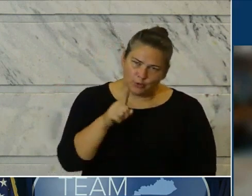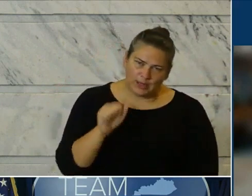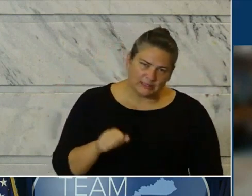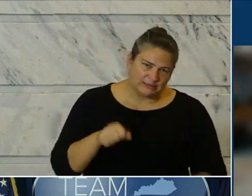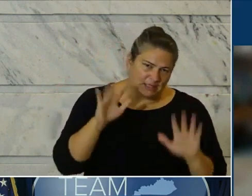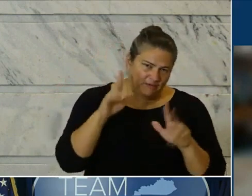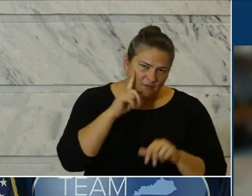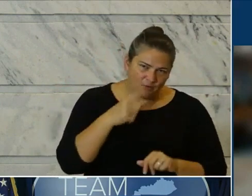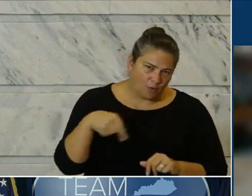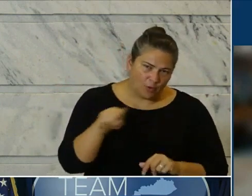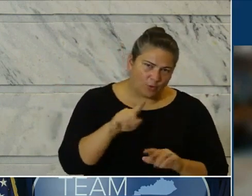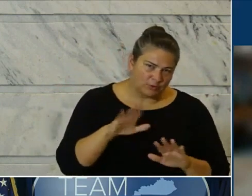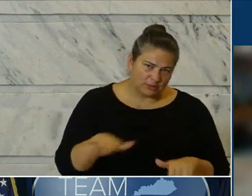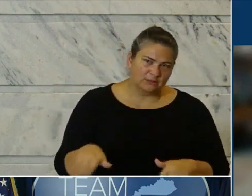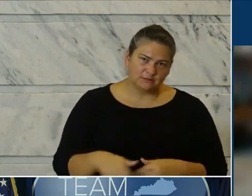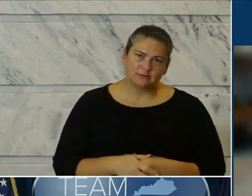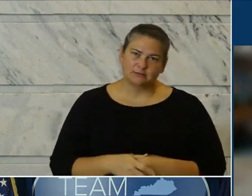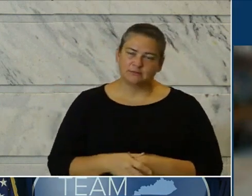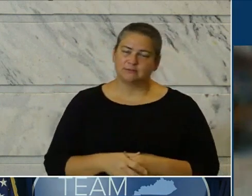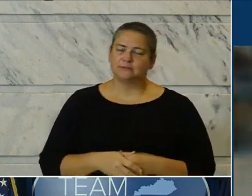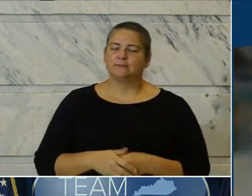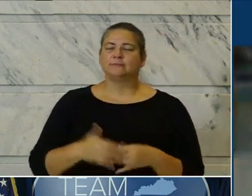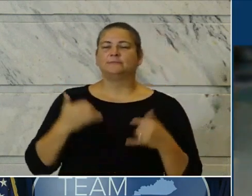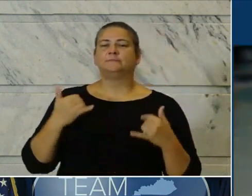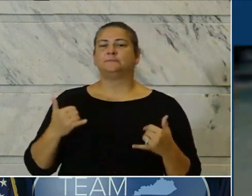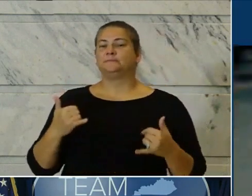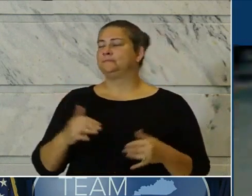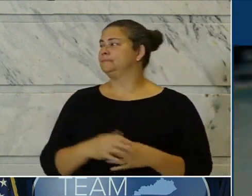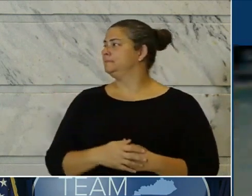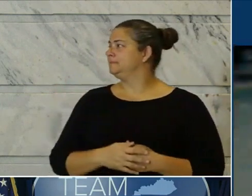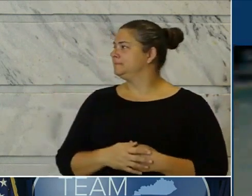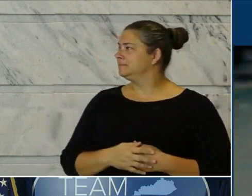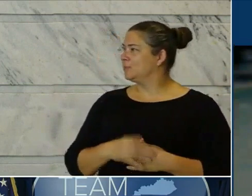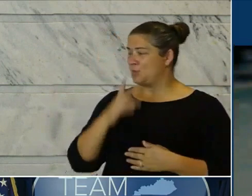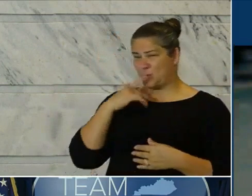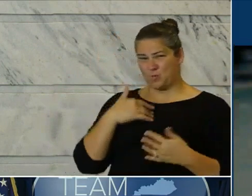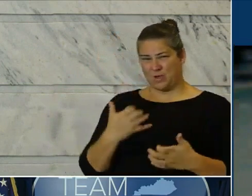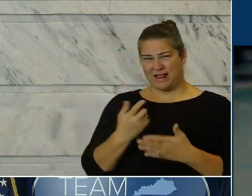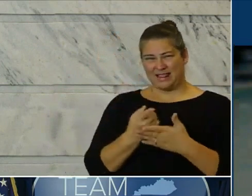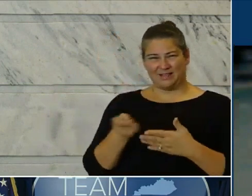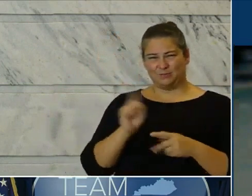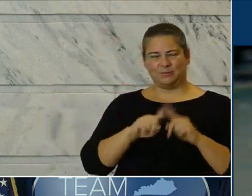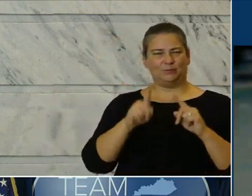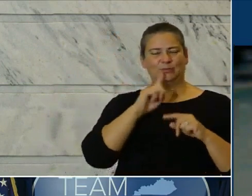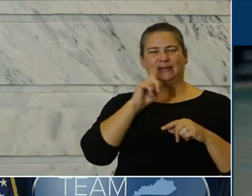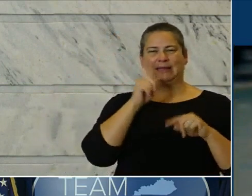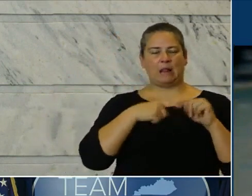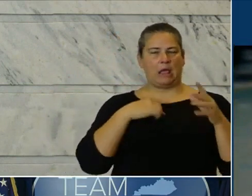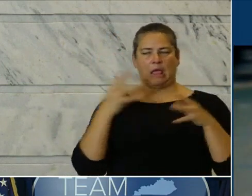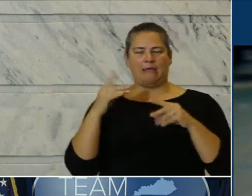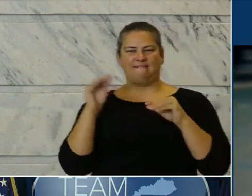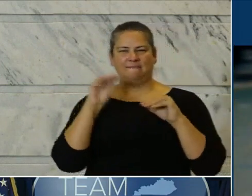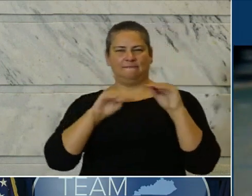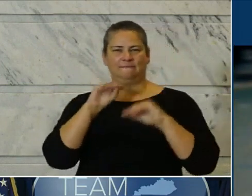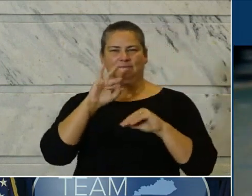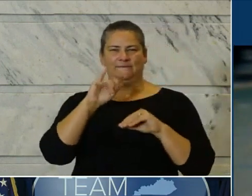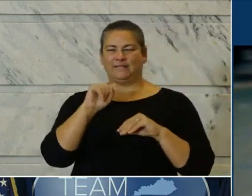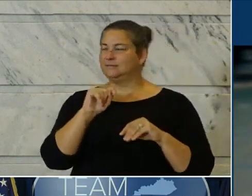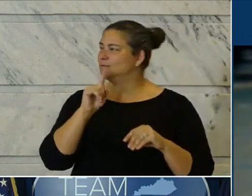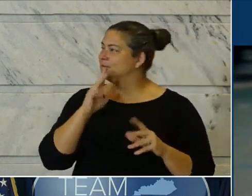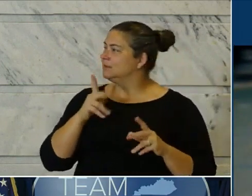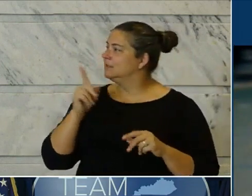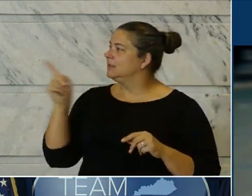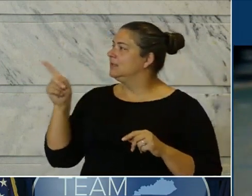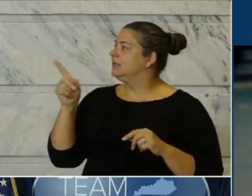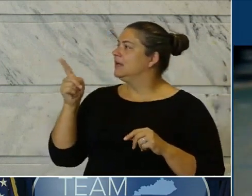kids. Okay, and finally, this one we were going to do last week but couldn't fit in. Again, this is an attempt for our kiddos to